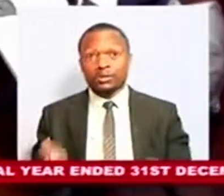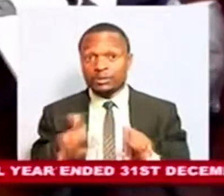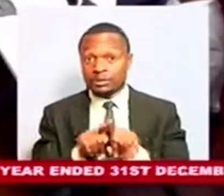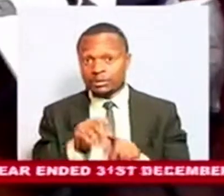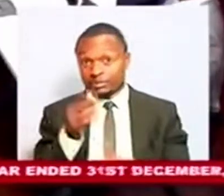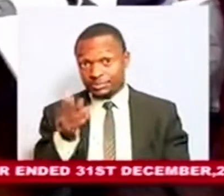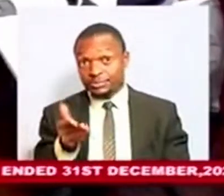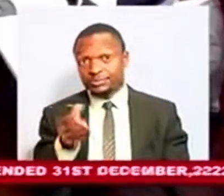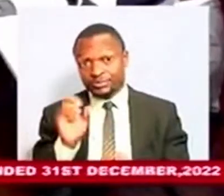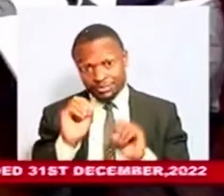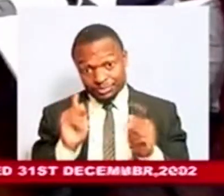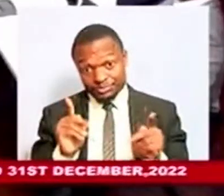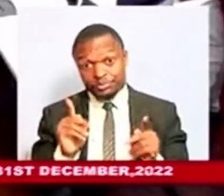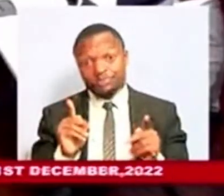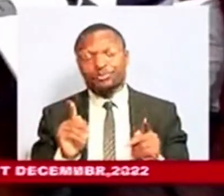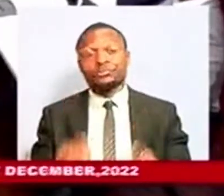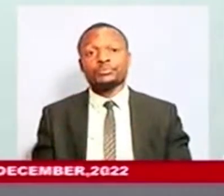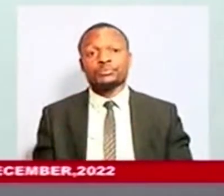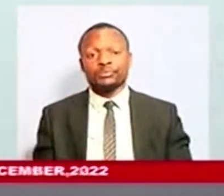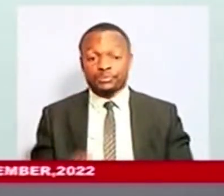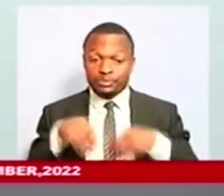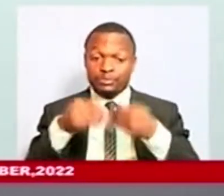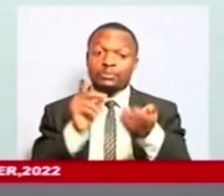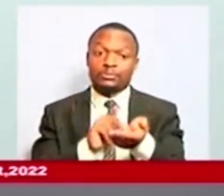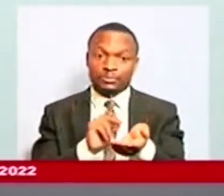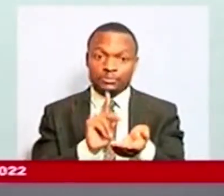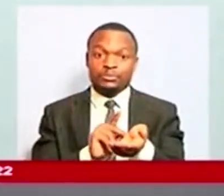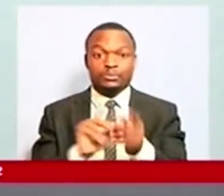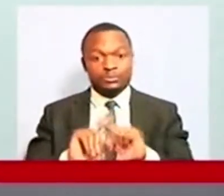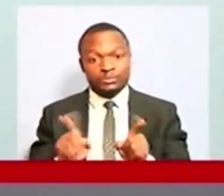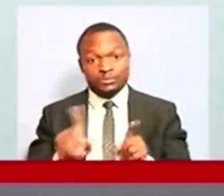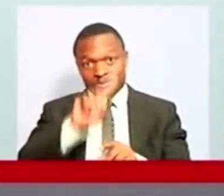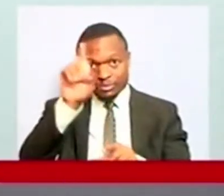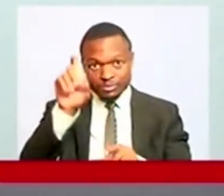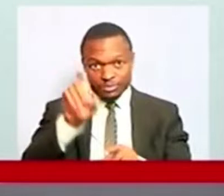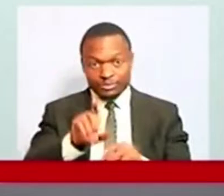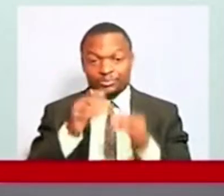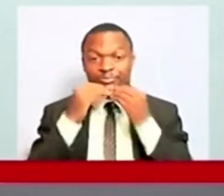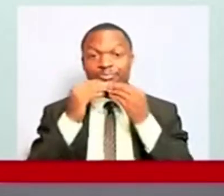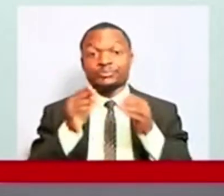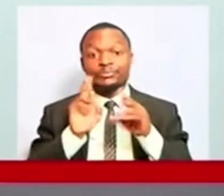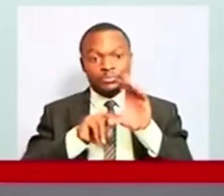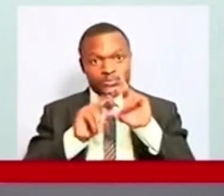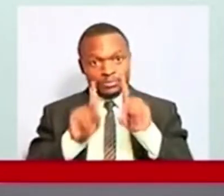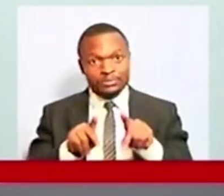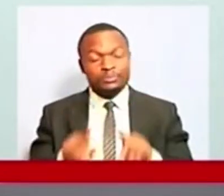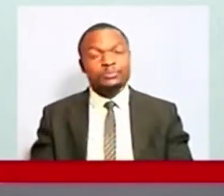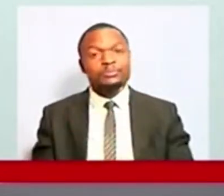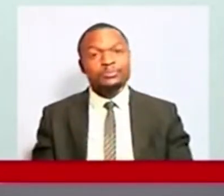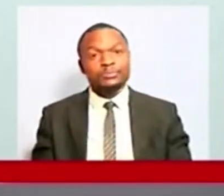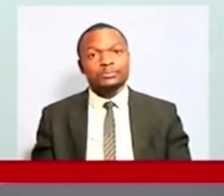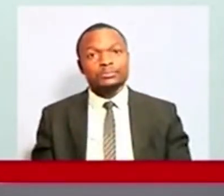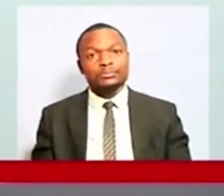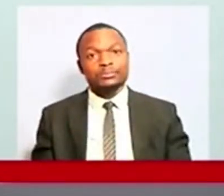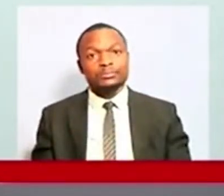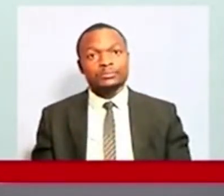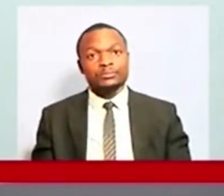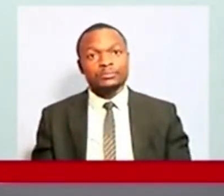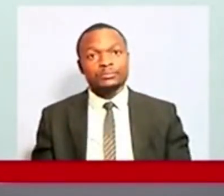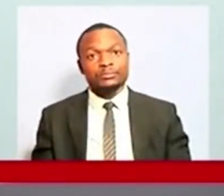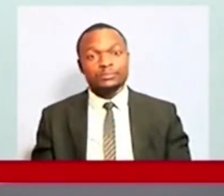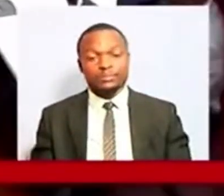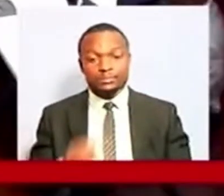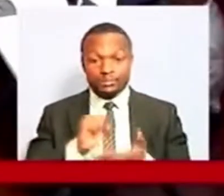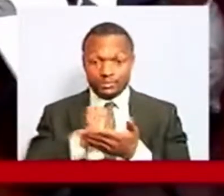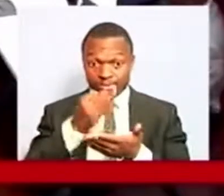Yes. Okay, then we'll come to the doctor on a different question. Thank you so much. This is Samfya.